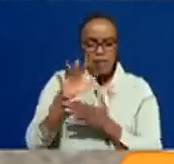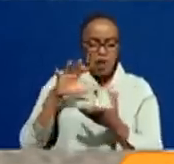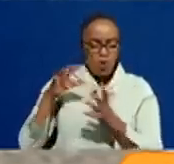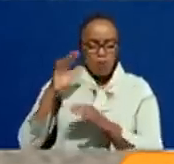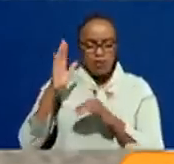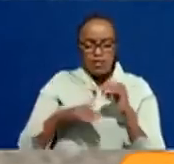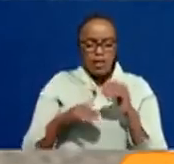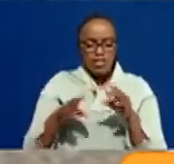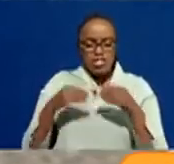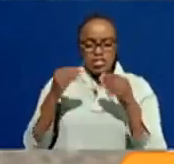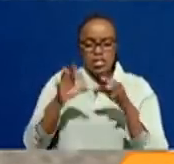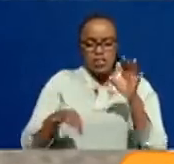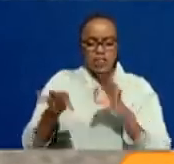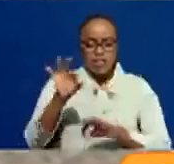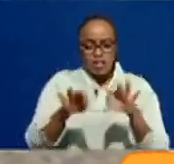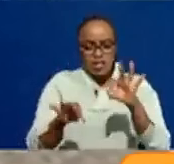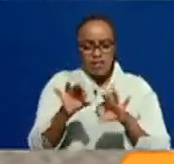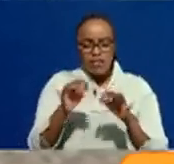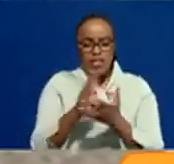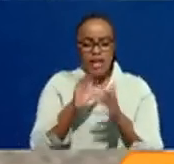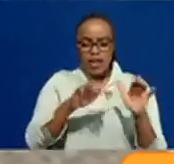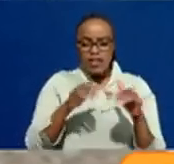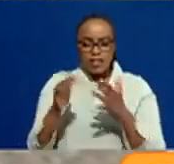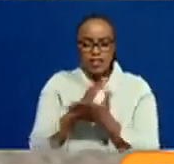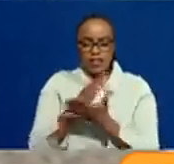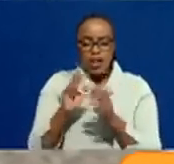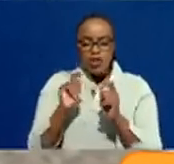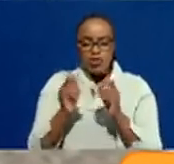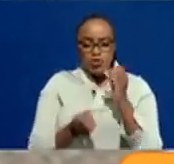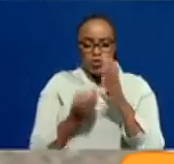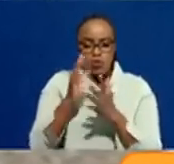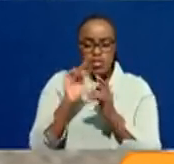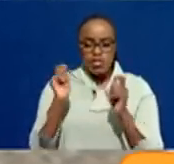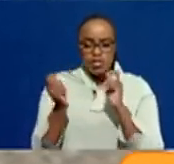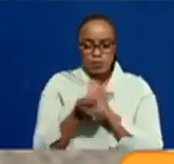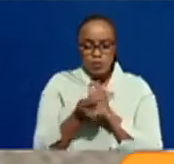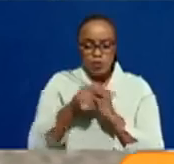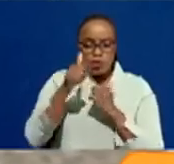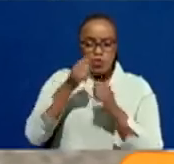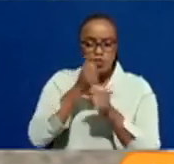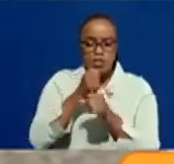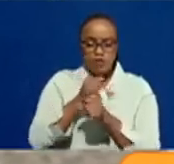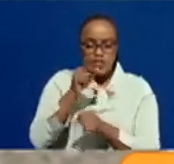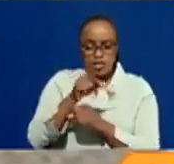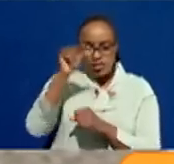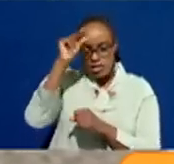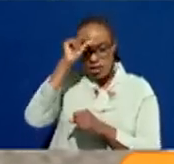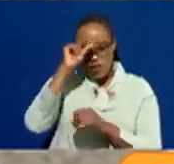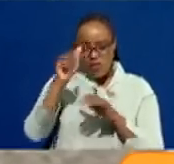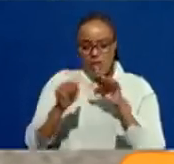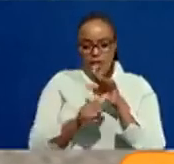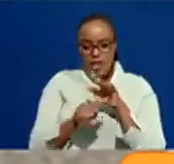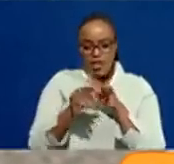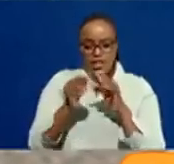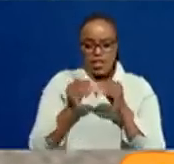than that. The agricultural sector growth and transformation strategy that was done by this government under Kiunjuri's